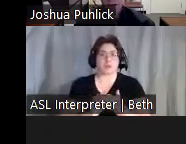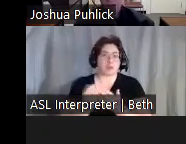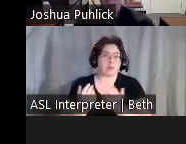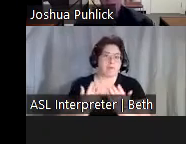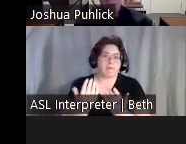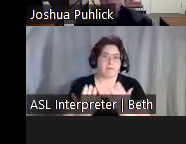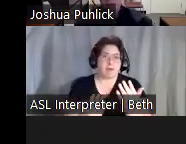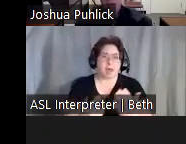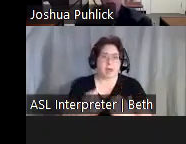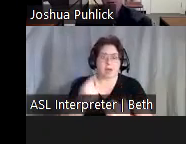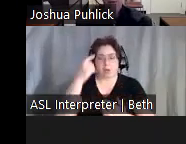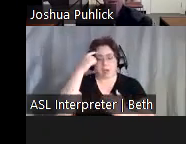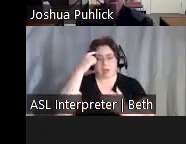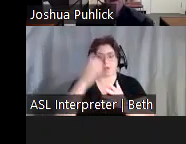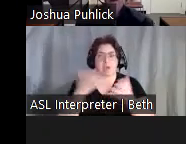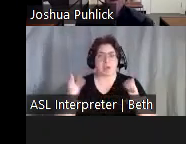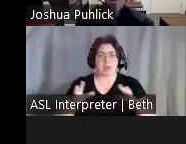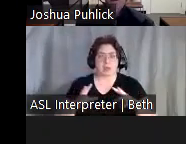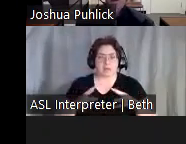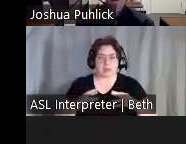of acceptance of it here,